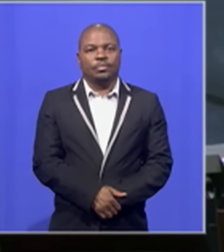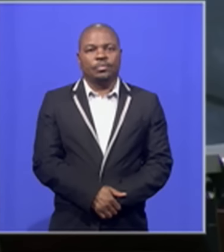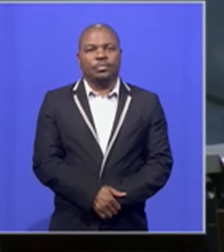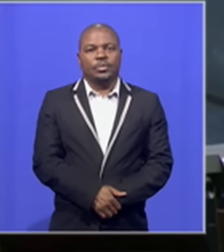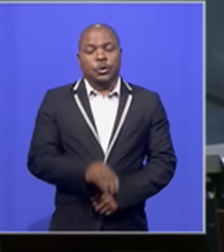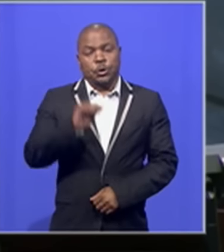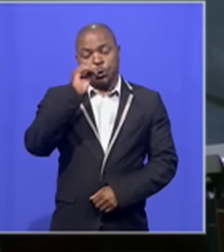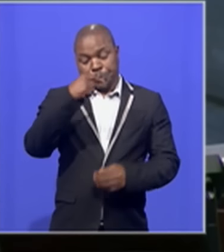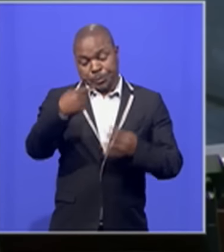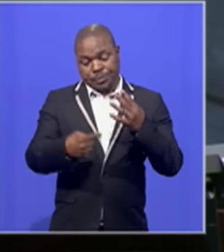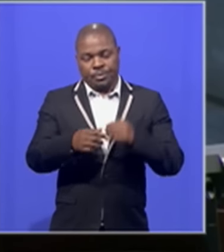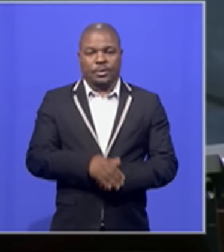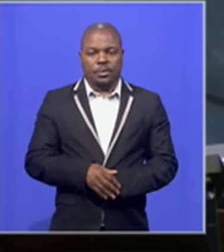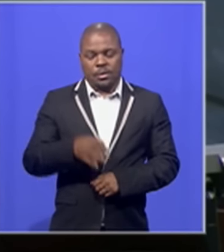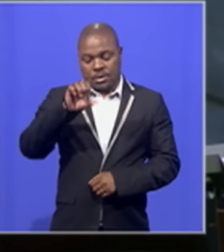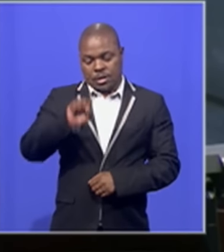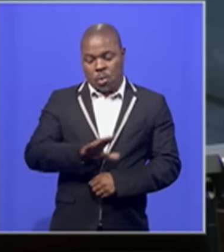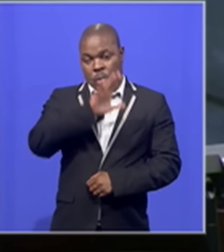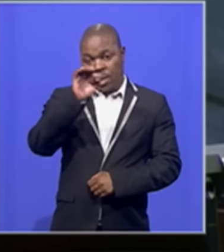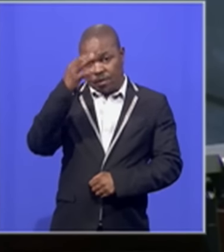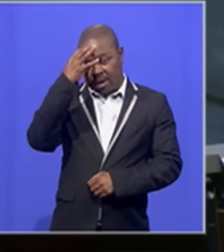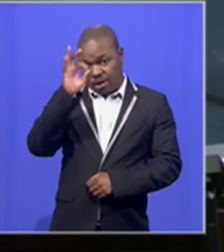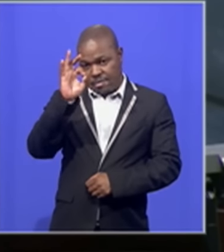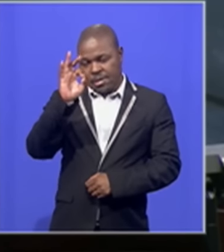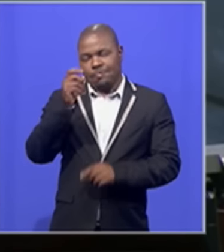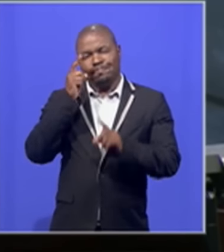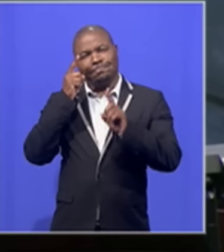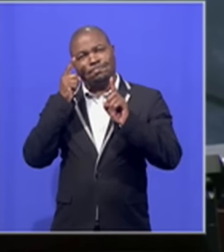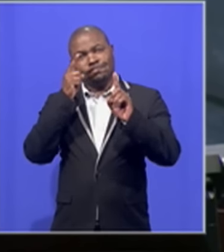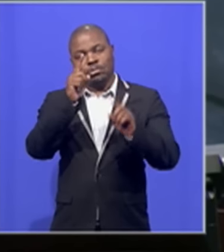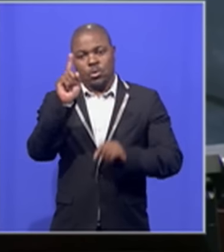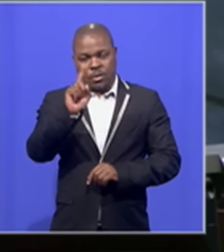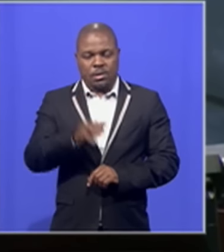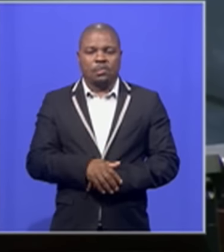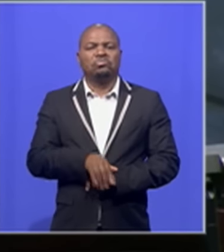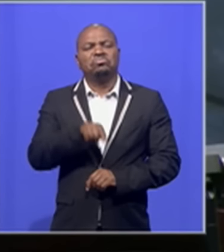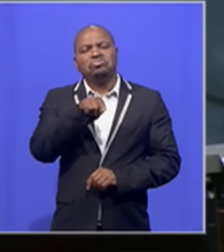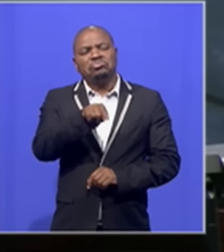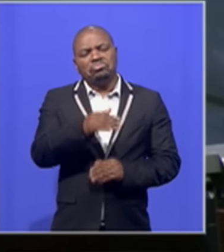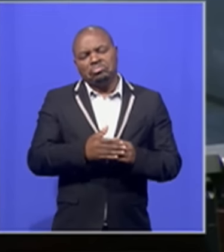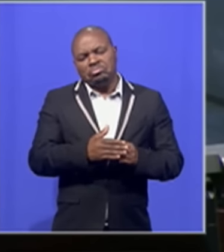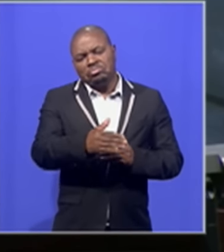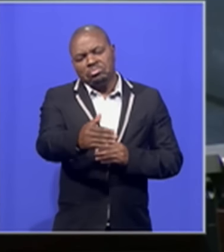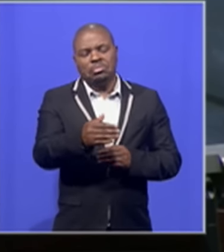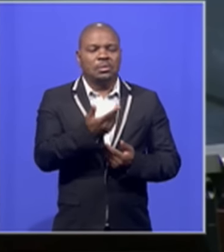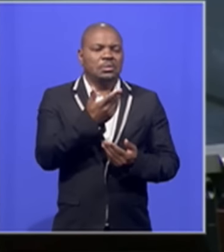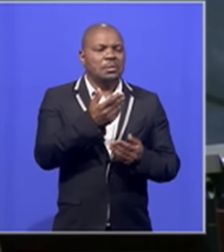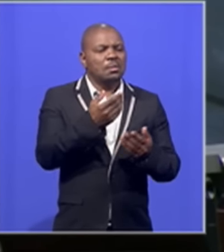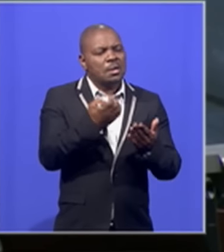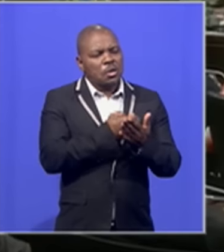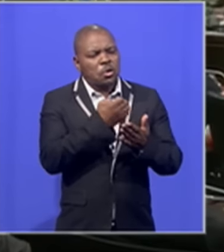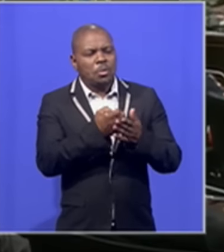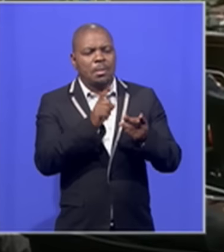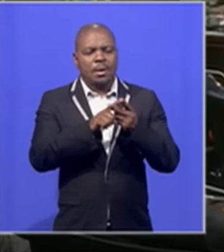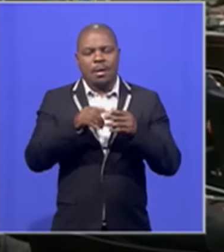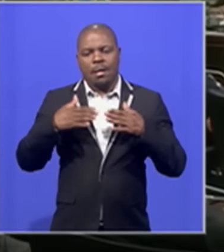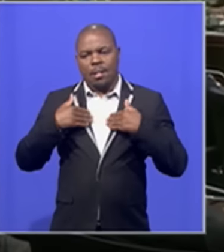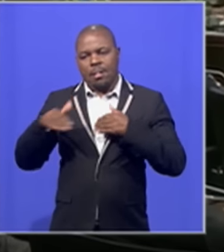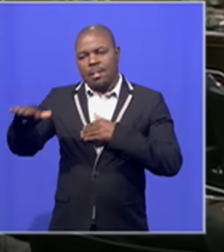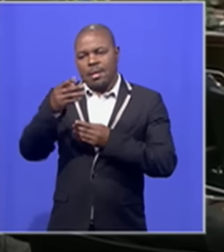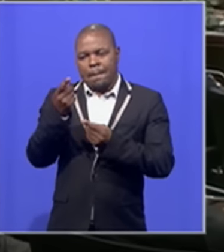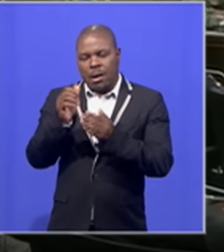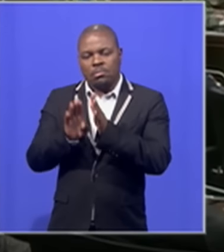Mo kgasong eno re utlwa fa puso ya Afrika Borwa e baya kwa setlhoeng maitlamo a yone ya go tokafatsa matlole a lephata la boitekanelo gareng